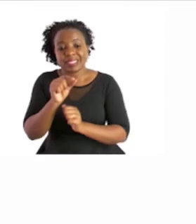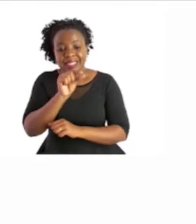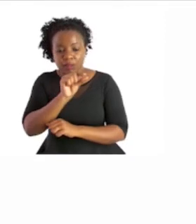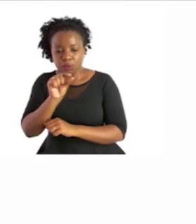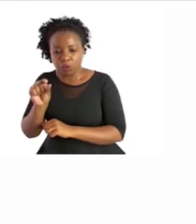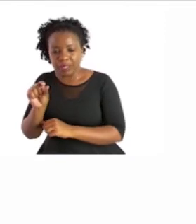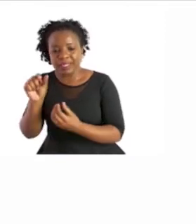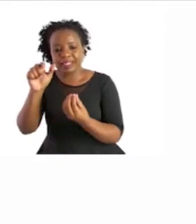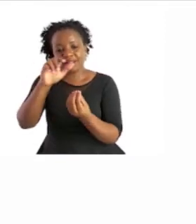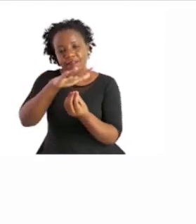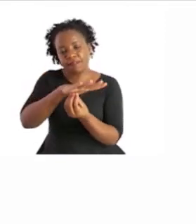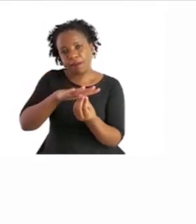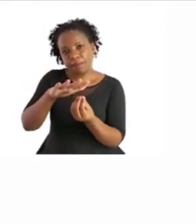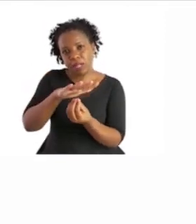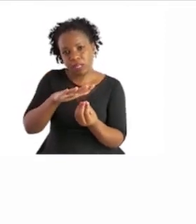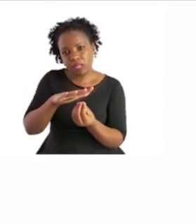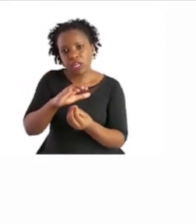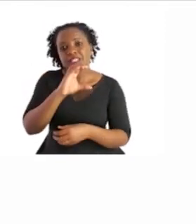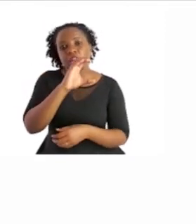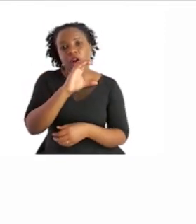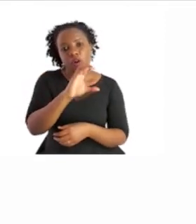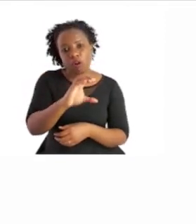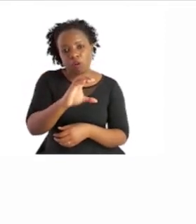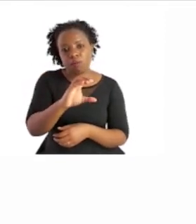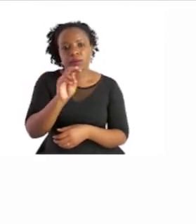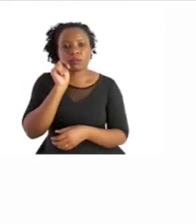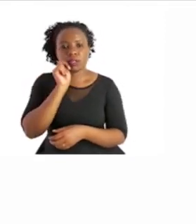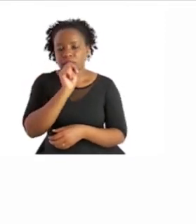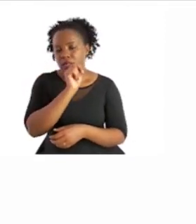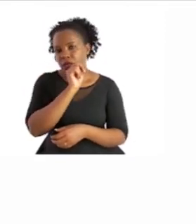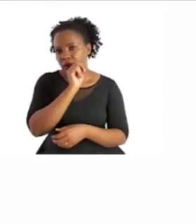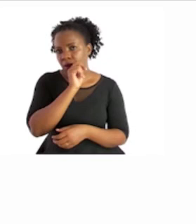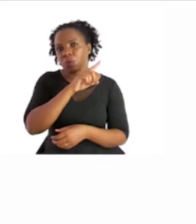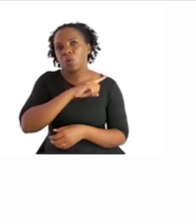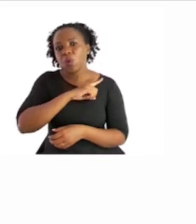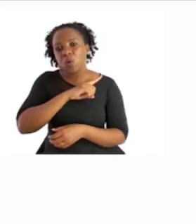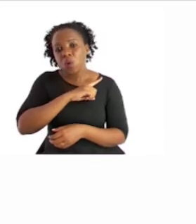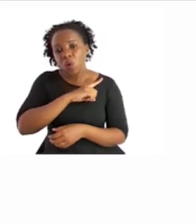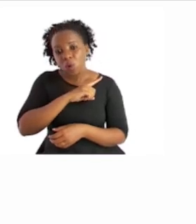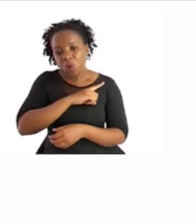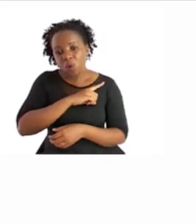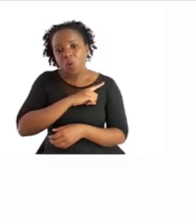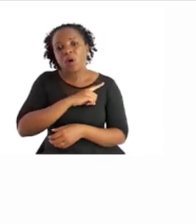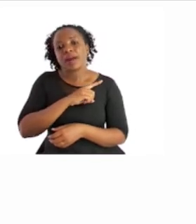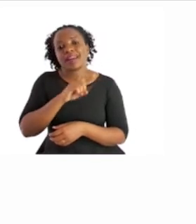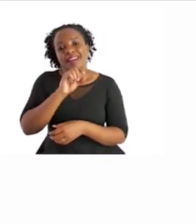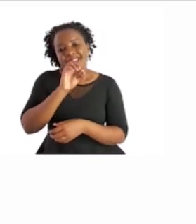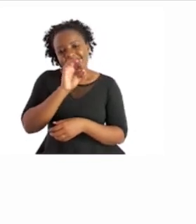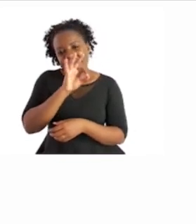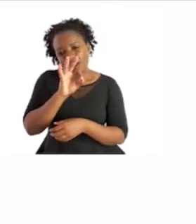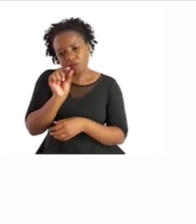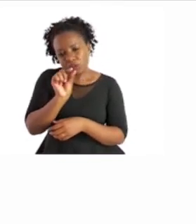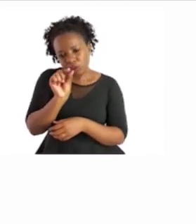is just a common noun. It's not a proper noun. So we write it in small letters, as you